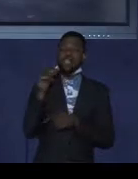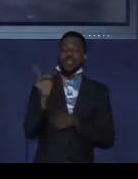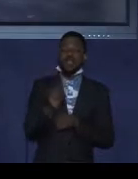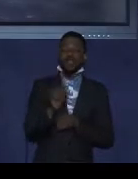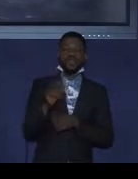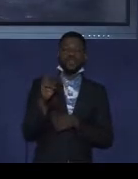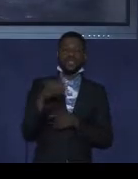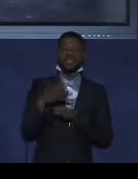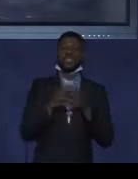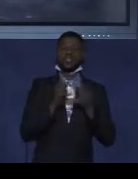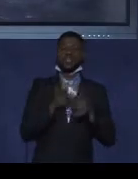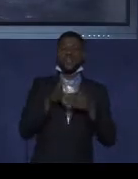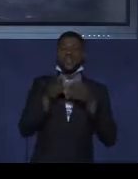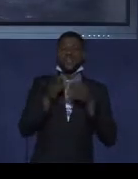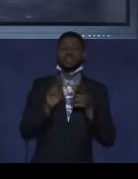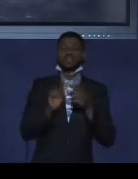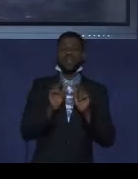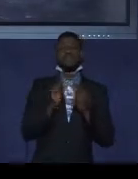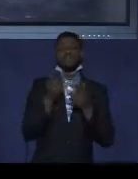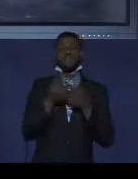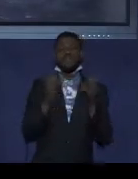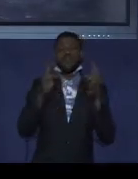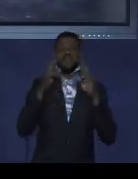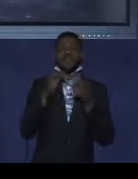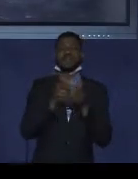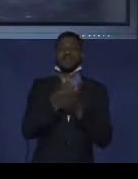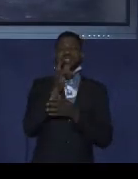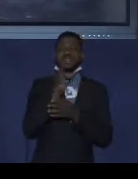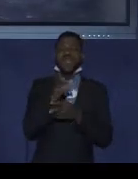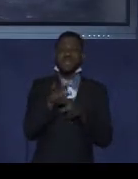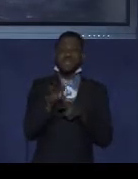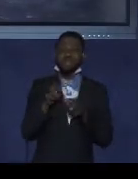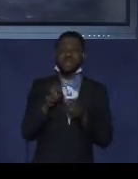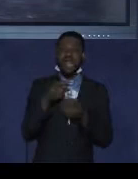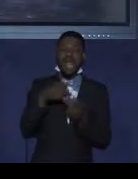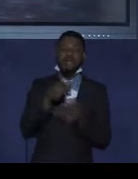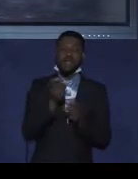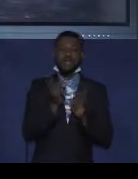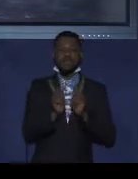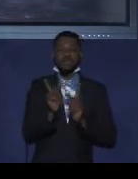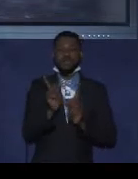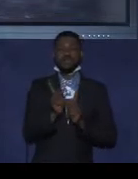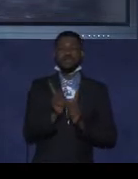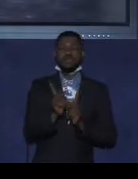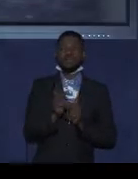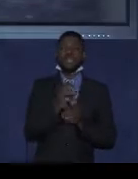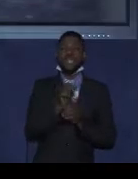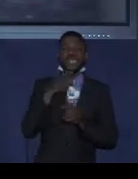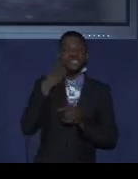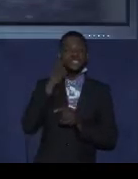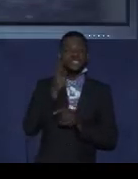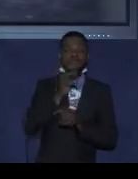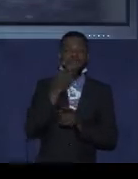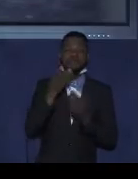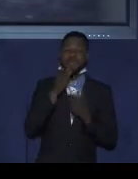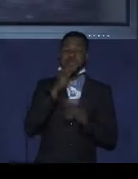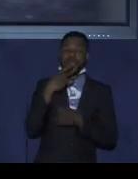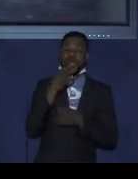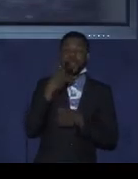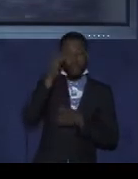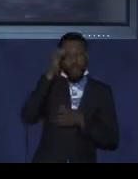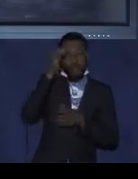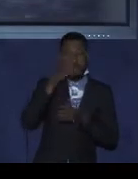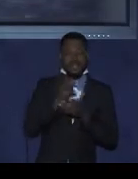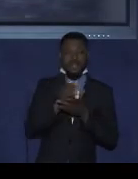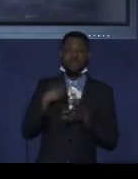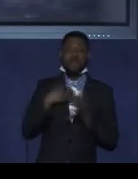So it could lead to group conflict. So that is selfishness among people. A tribe might be of the